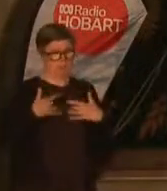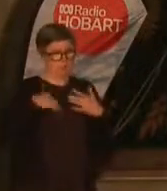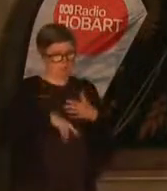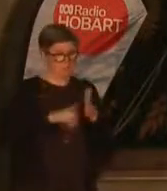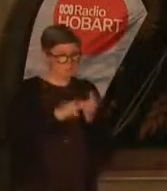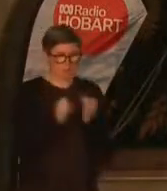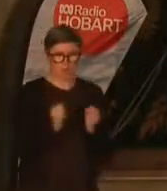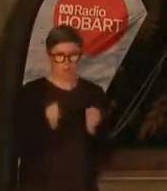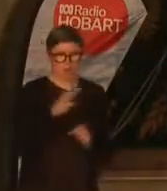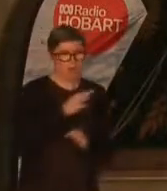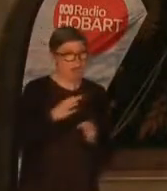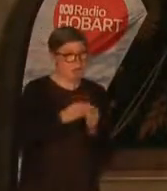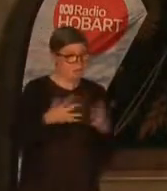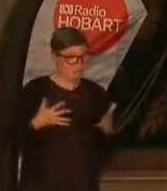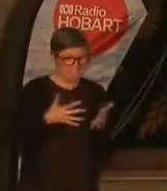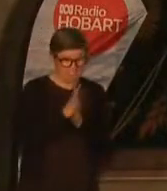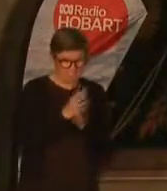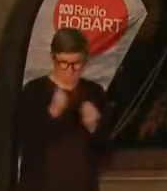fire?